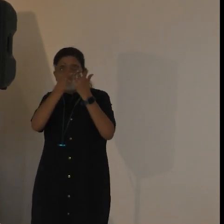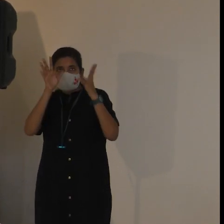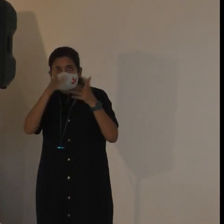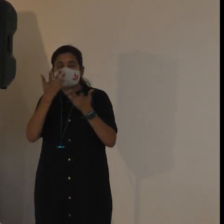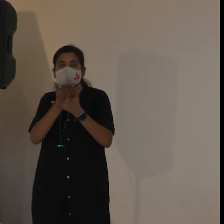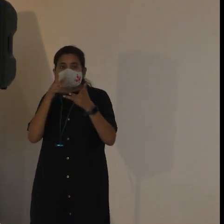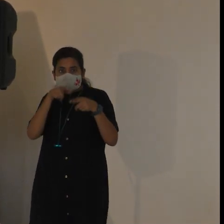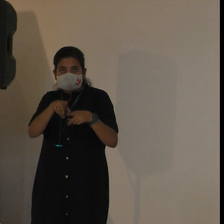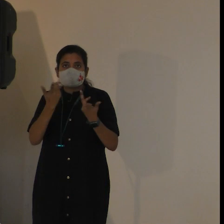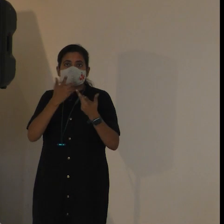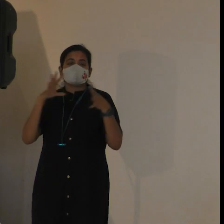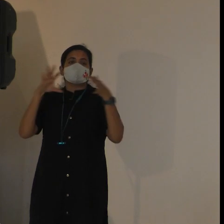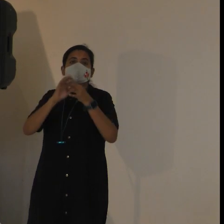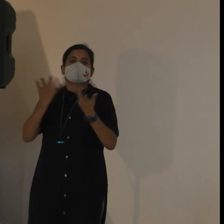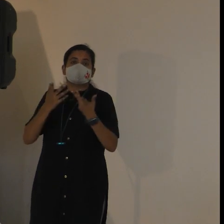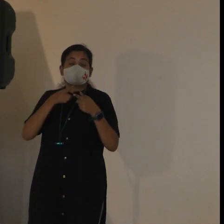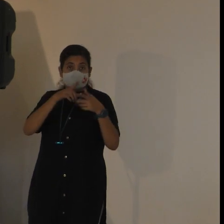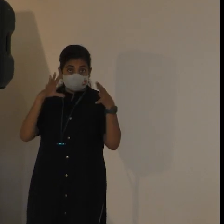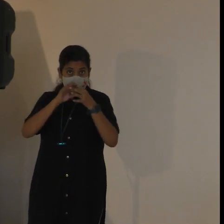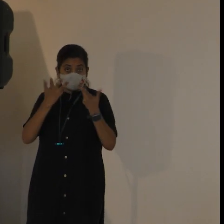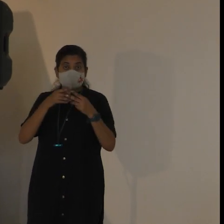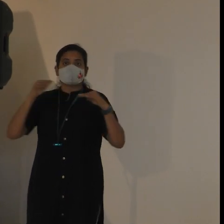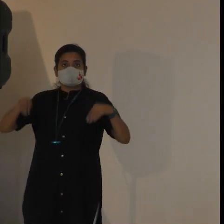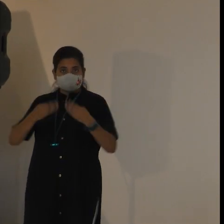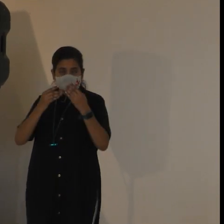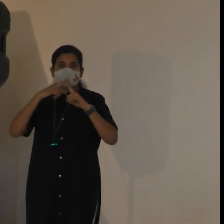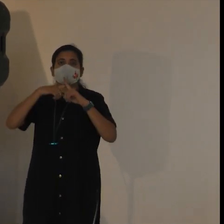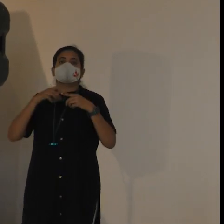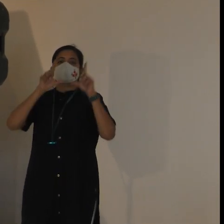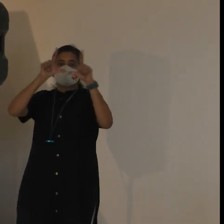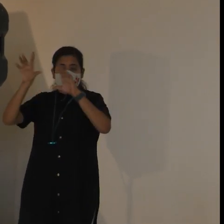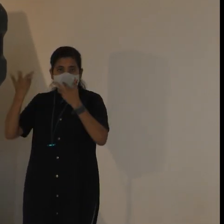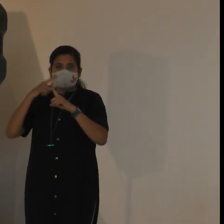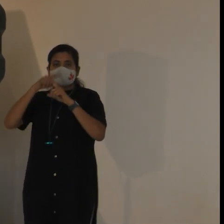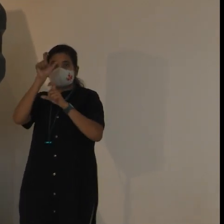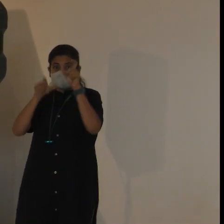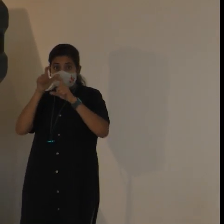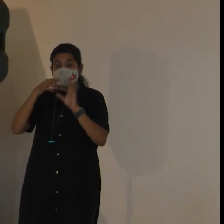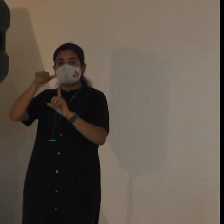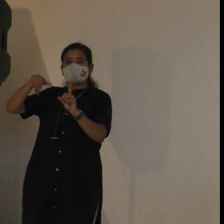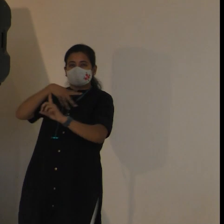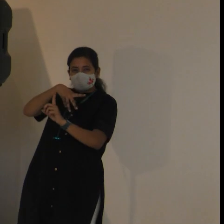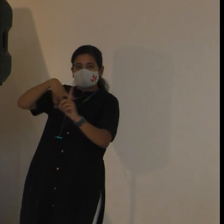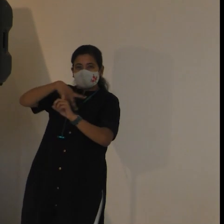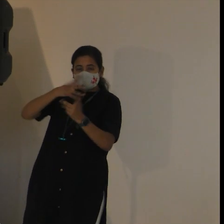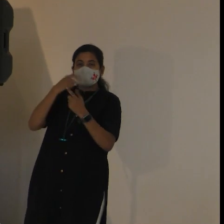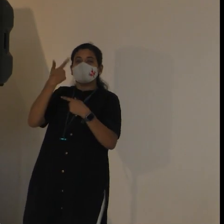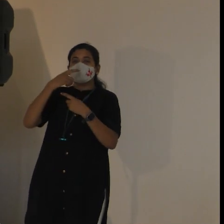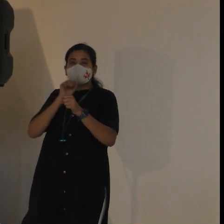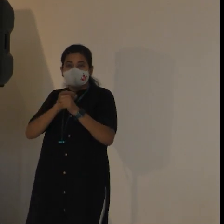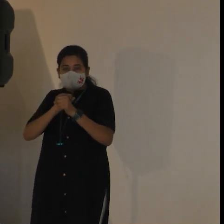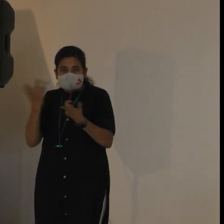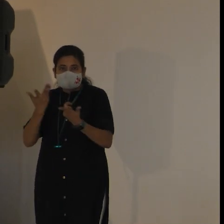what are the elements that it included. So this includes an introduction to the museum and the man behind the collection in the museum,